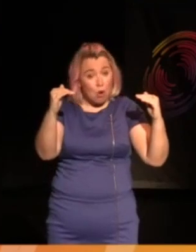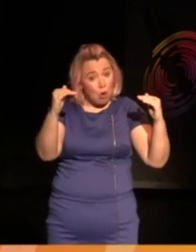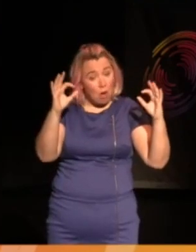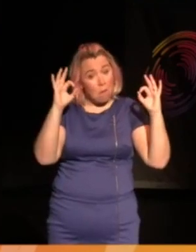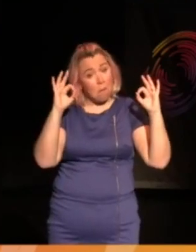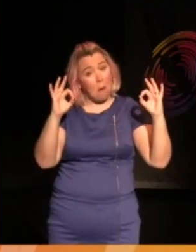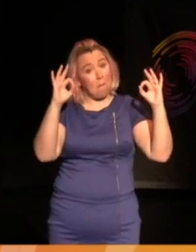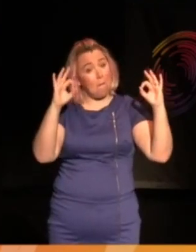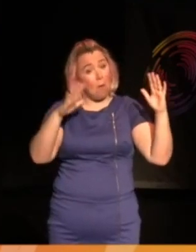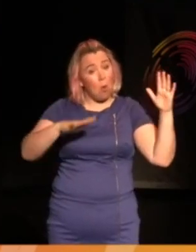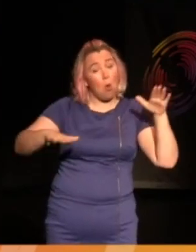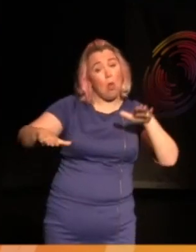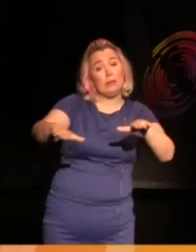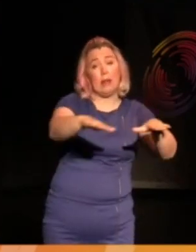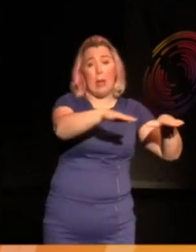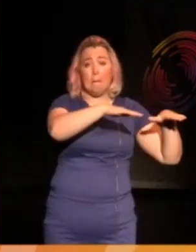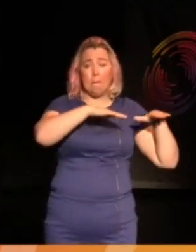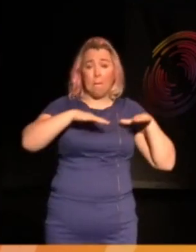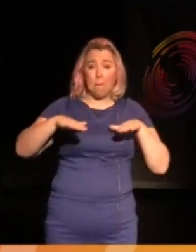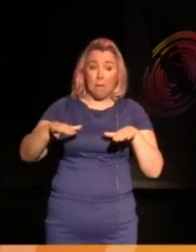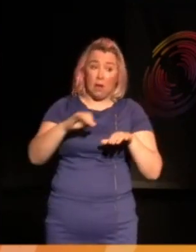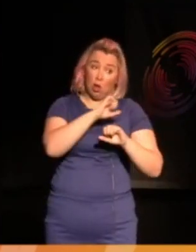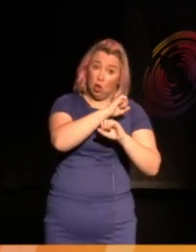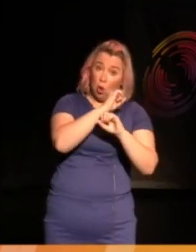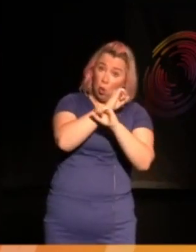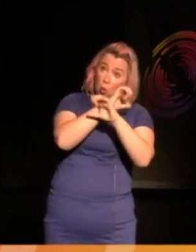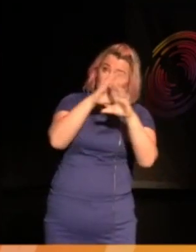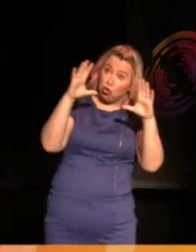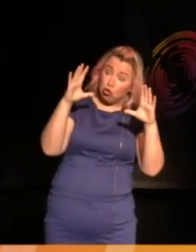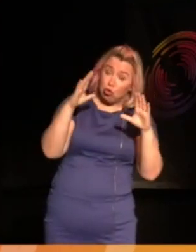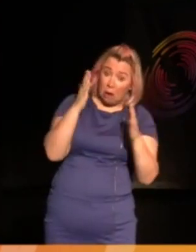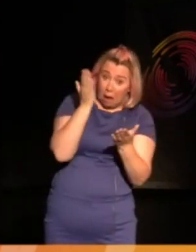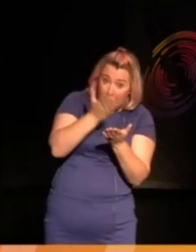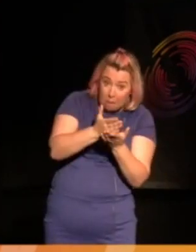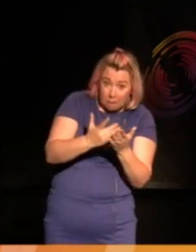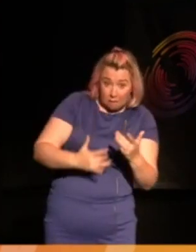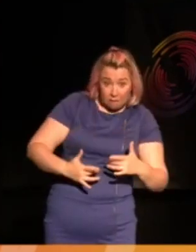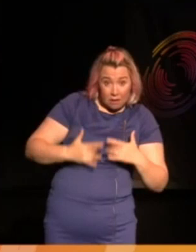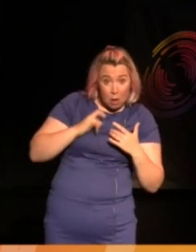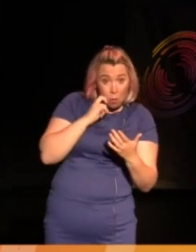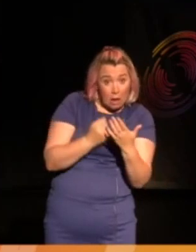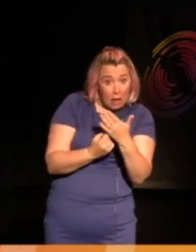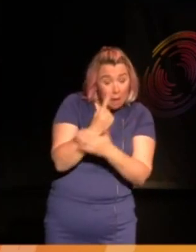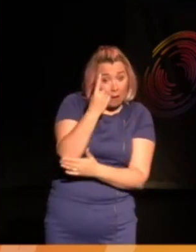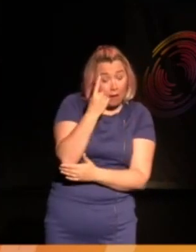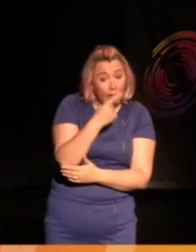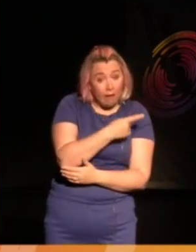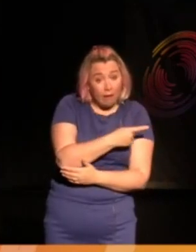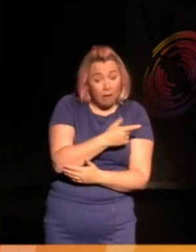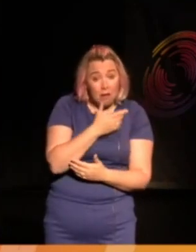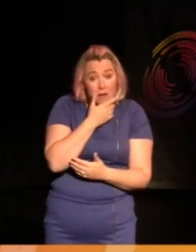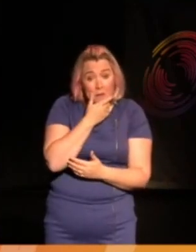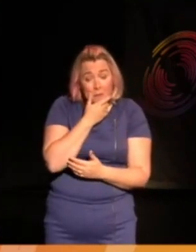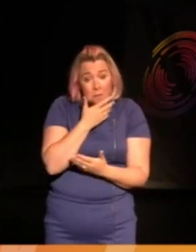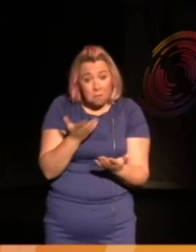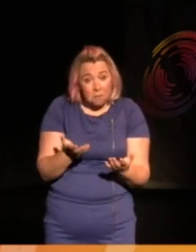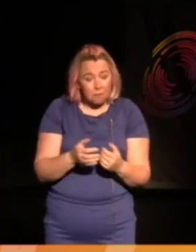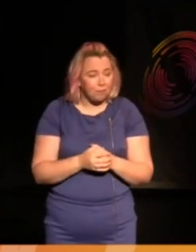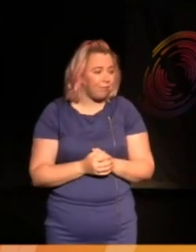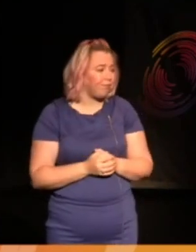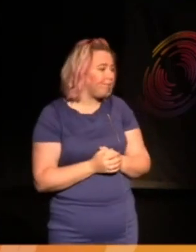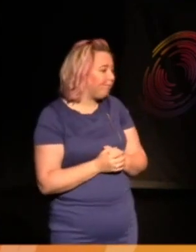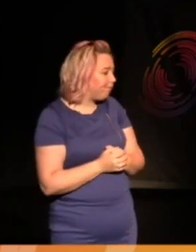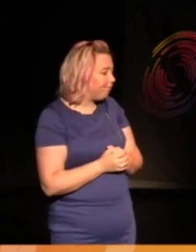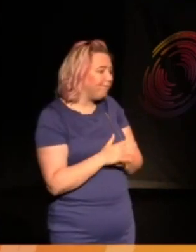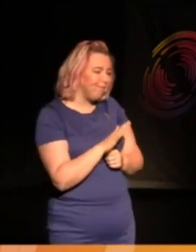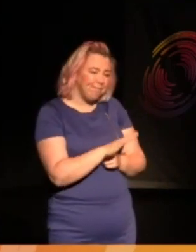absolute equality. You know, is that a dream you can grab onto and you can hold onto and you believe? I